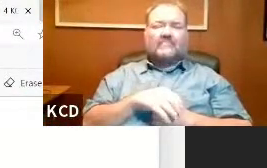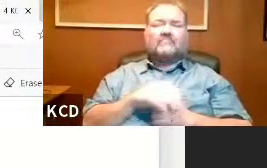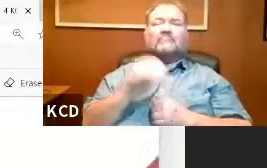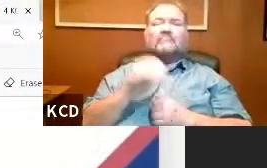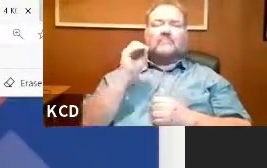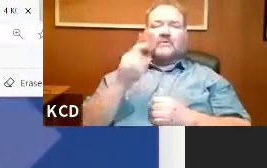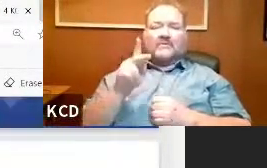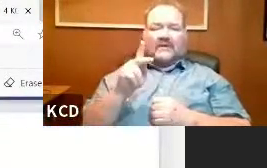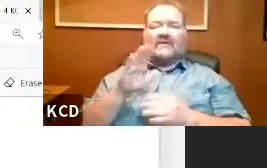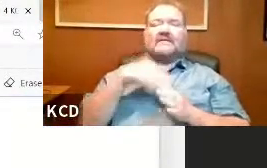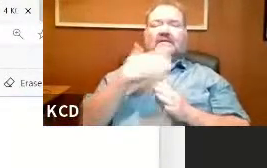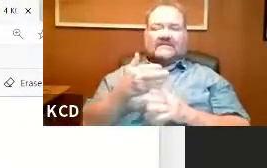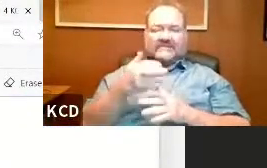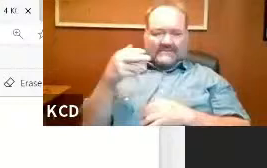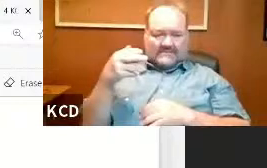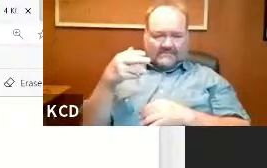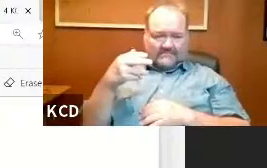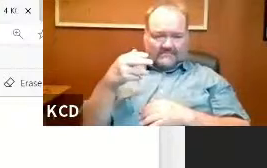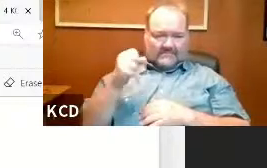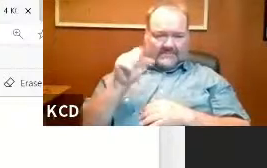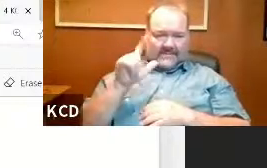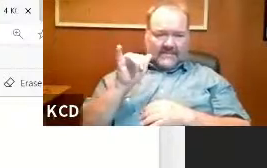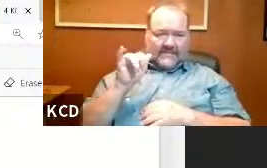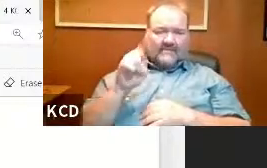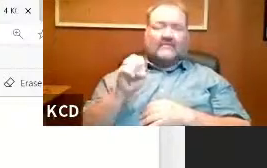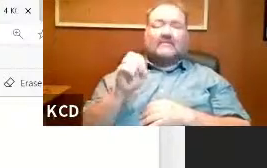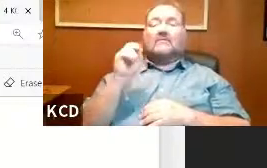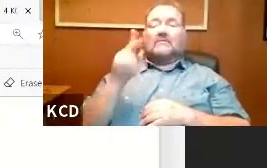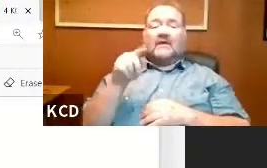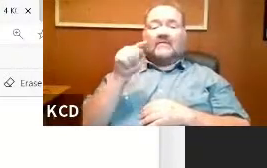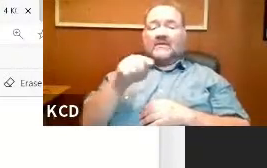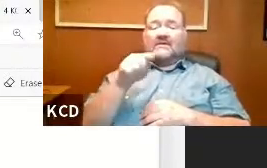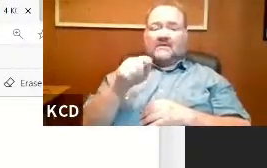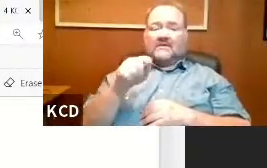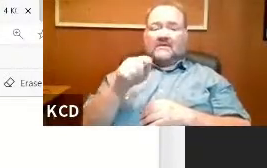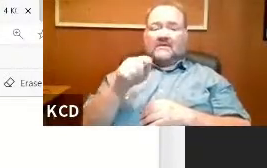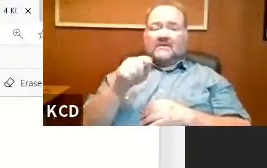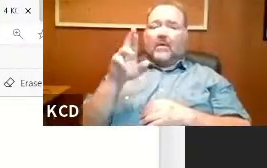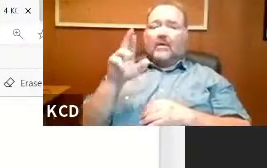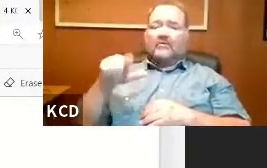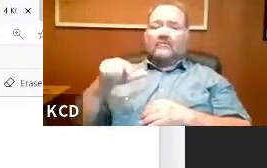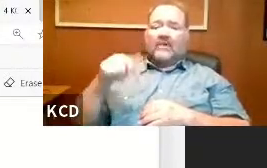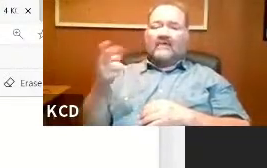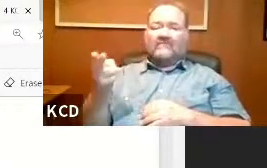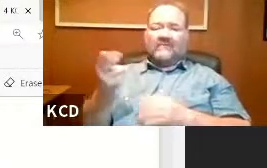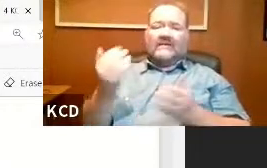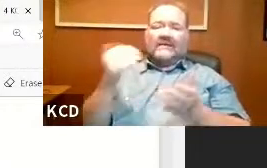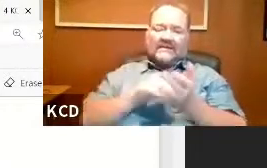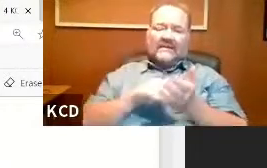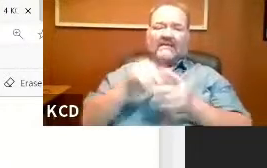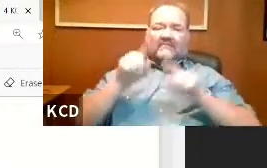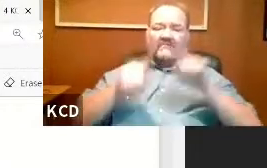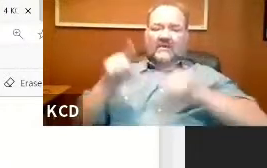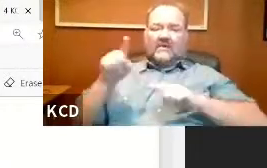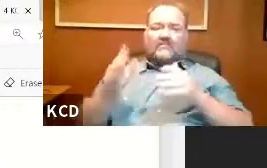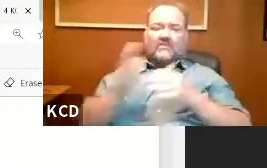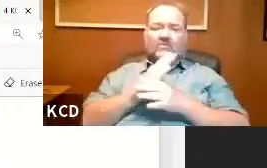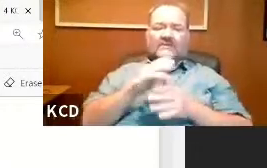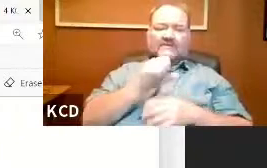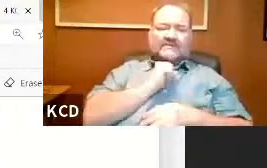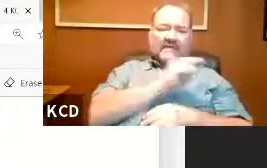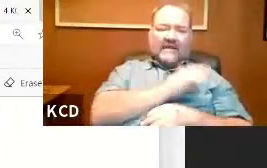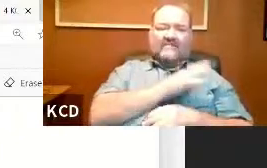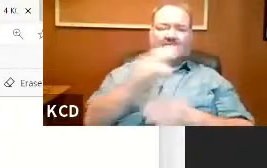okay, next slide. And this is just a bar graph of, again, of variation between staff and